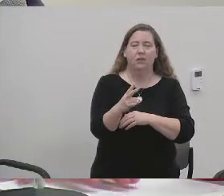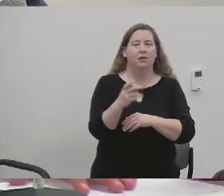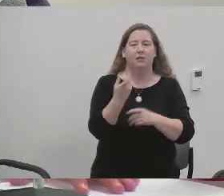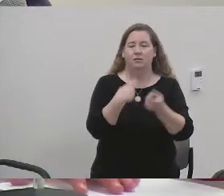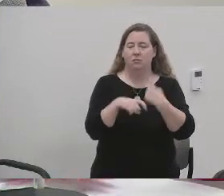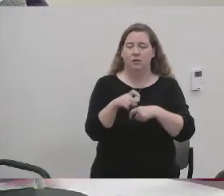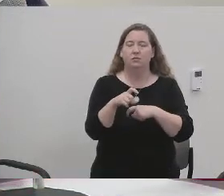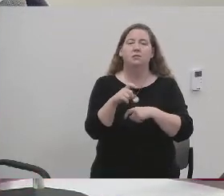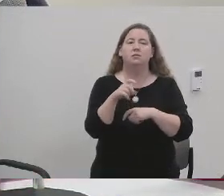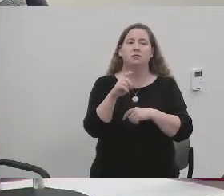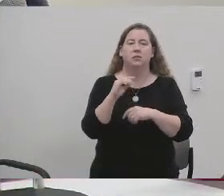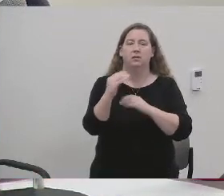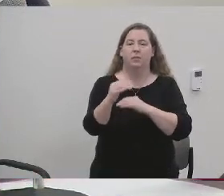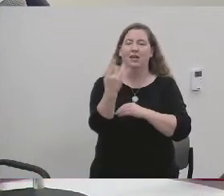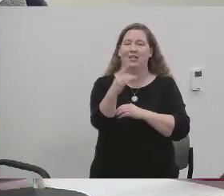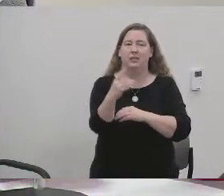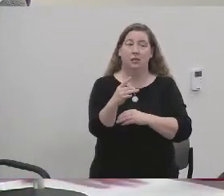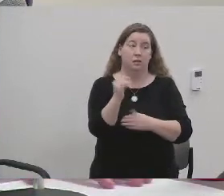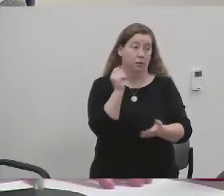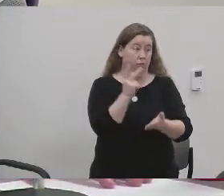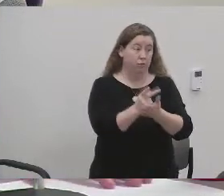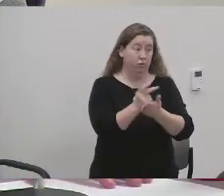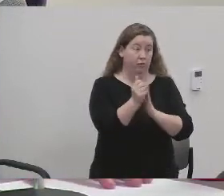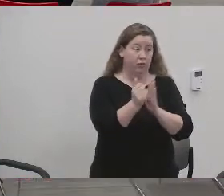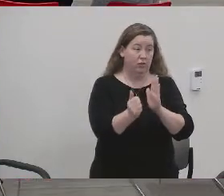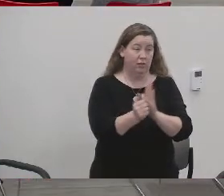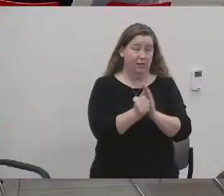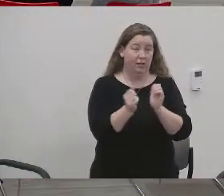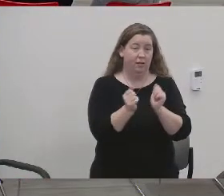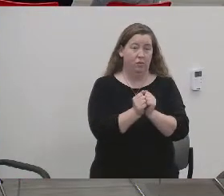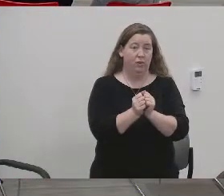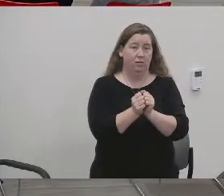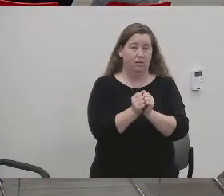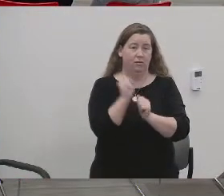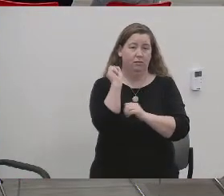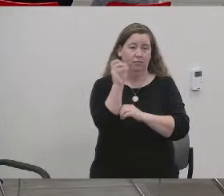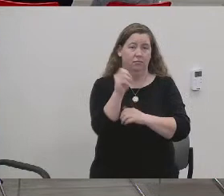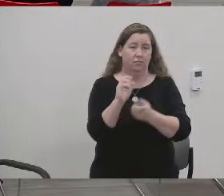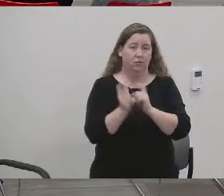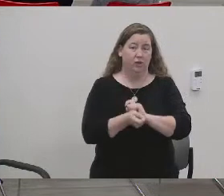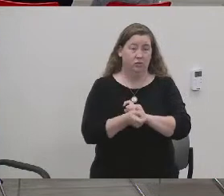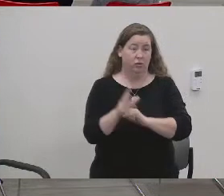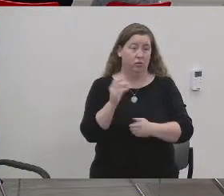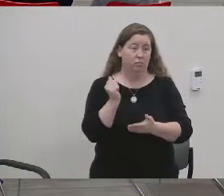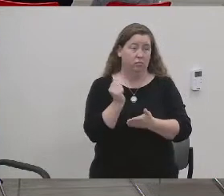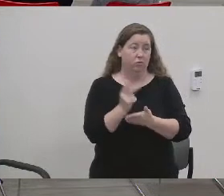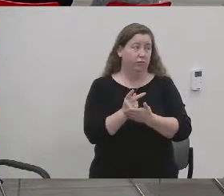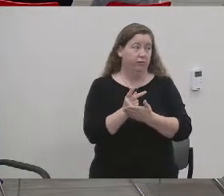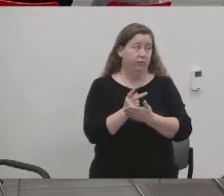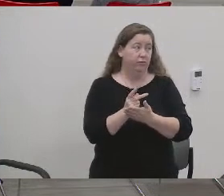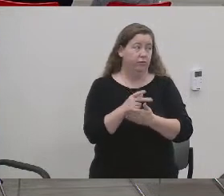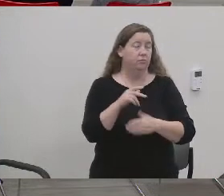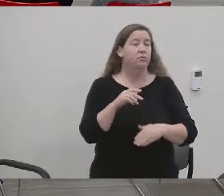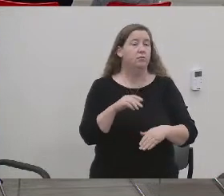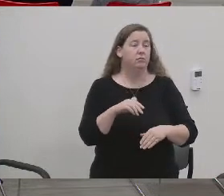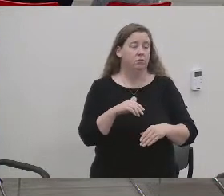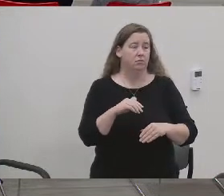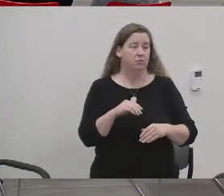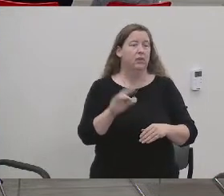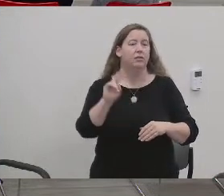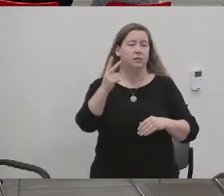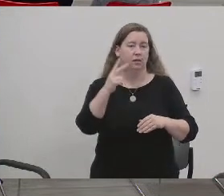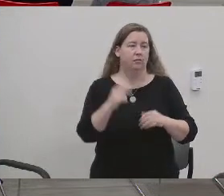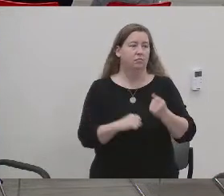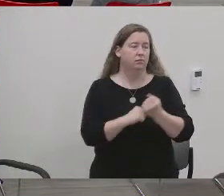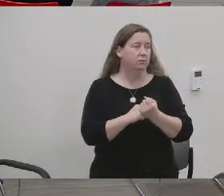18. So I will need a motion to approve tonight's agenda with the previously listed changes. So moved. Second,